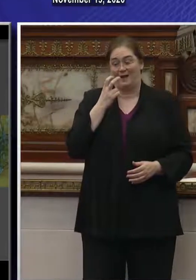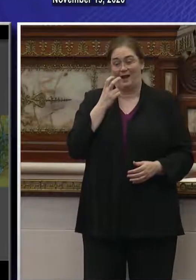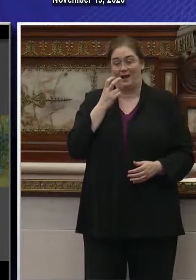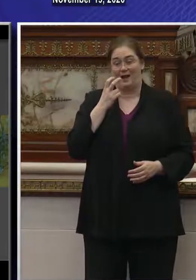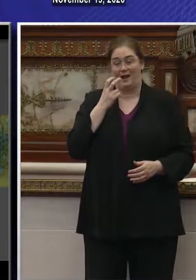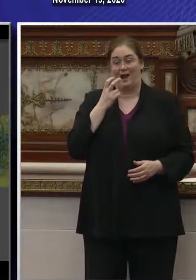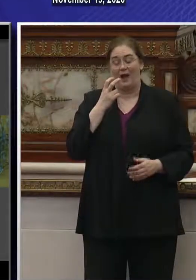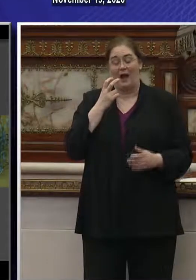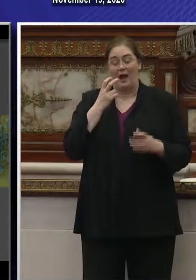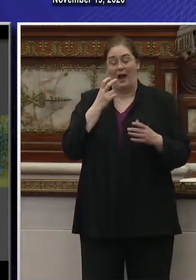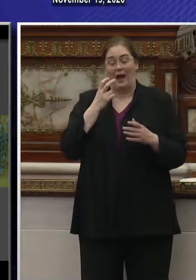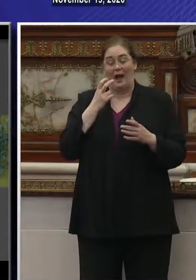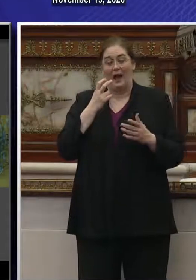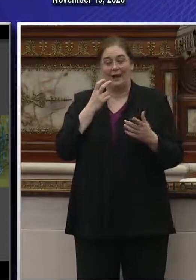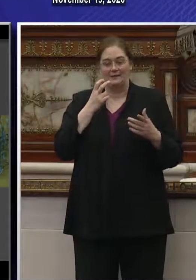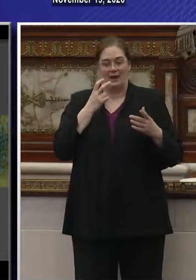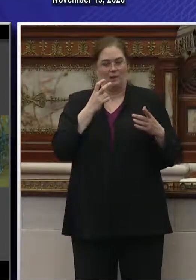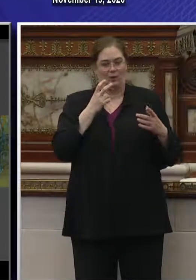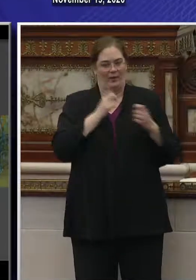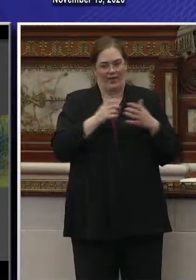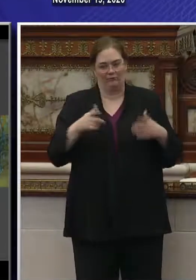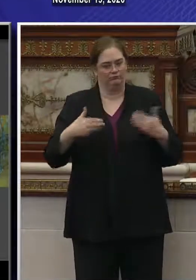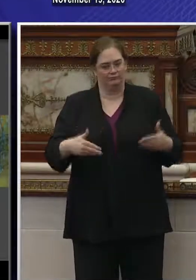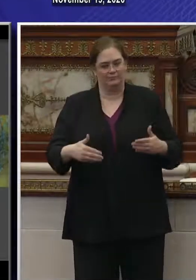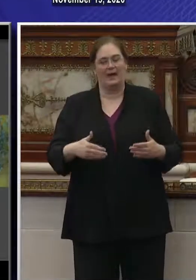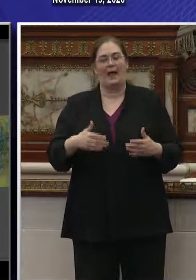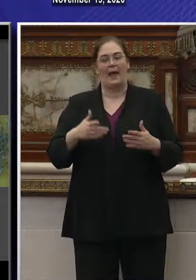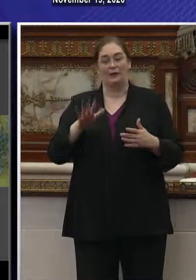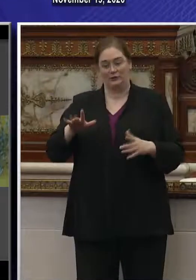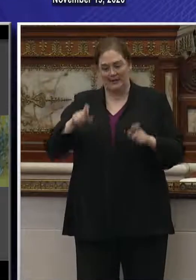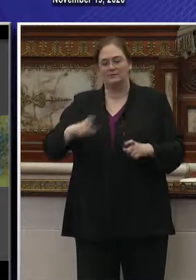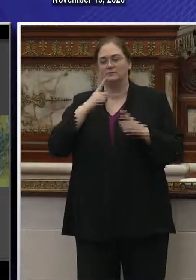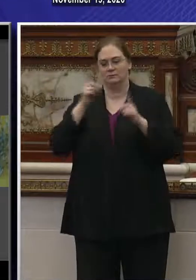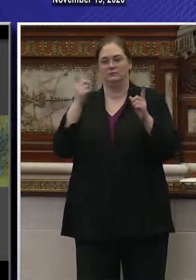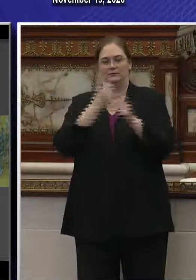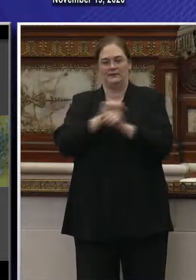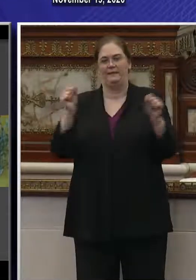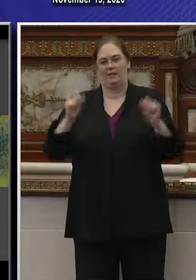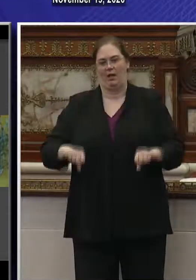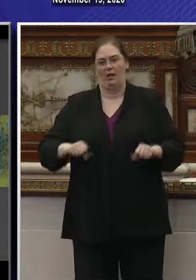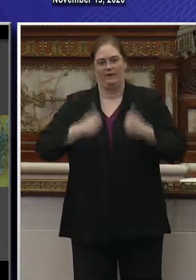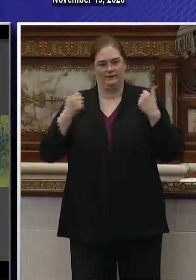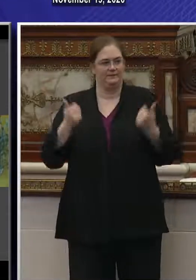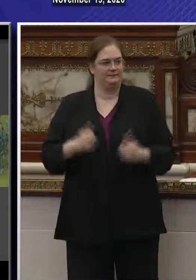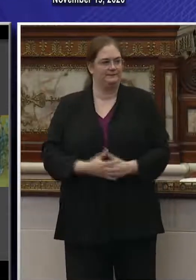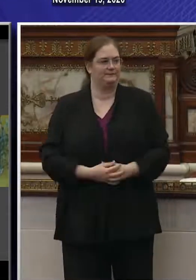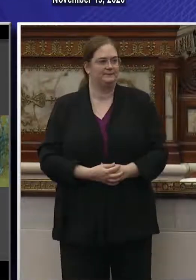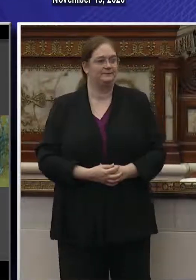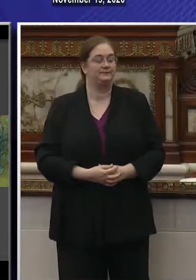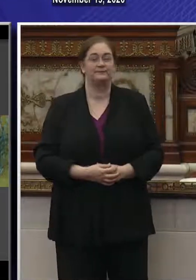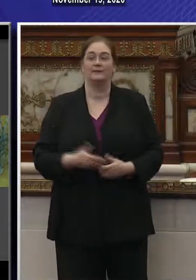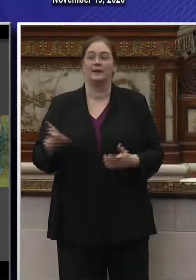has saved lives. So I just wanted to put that on the record. Councilman Heenan. Thank you.